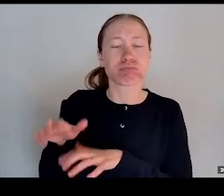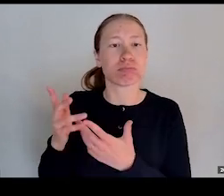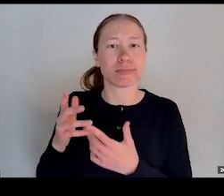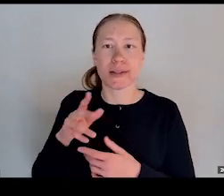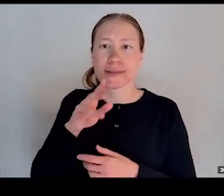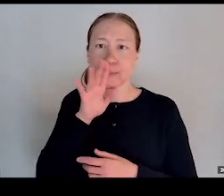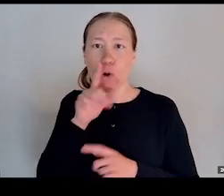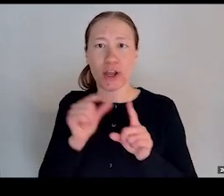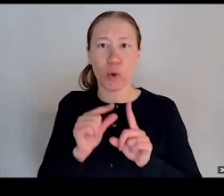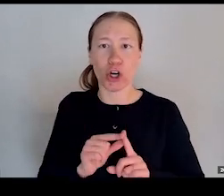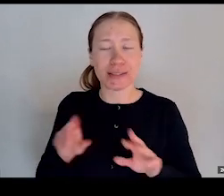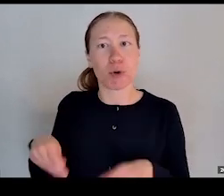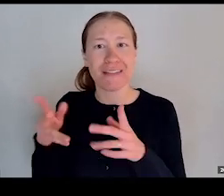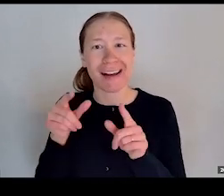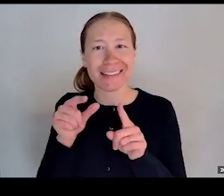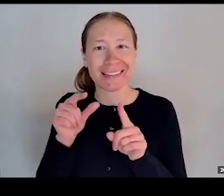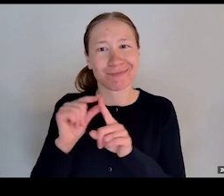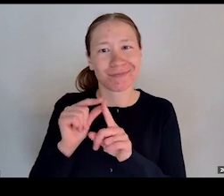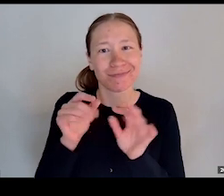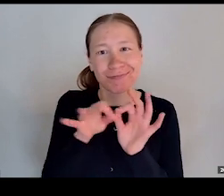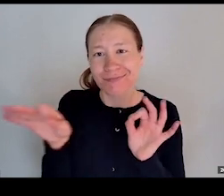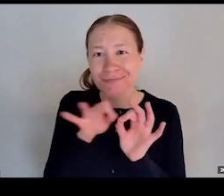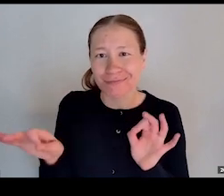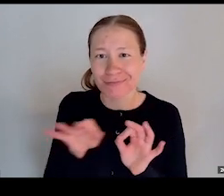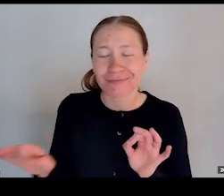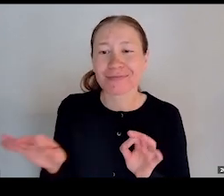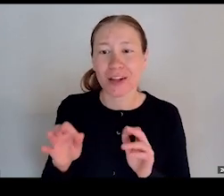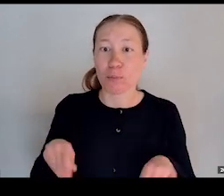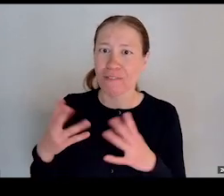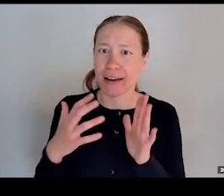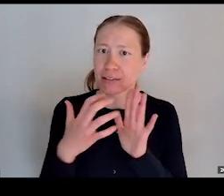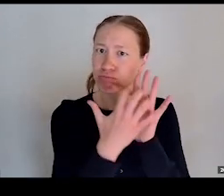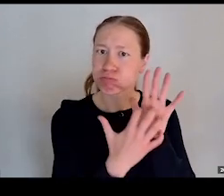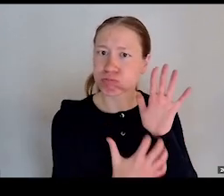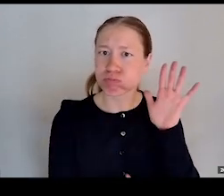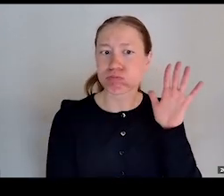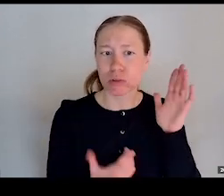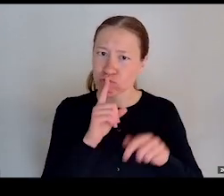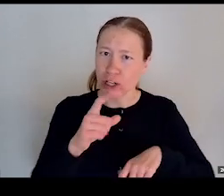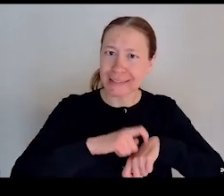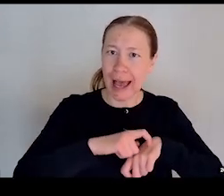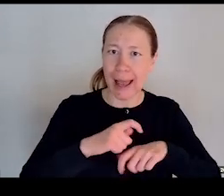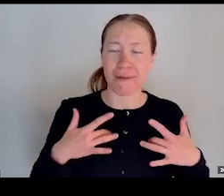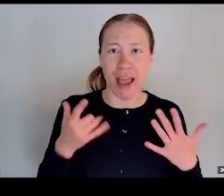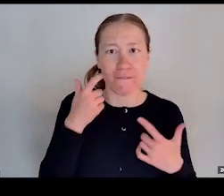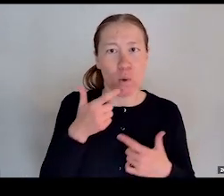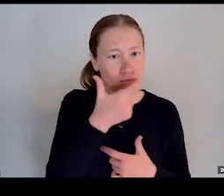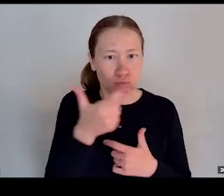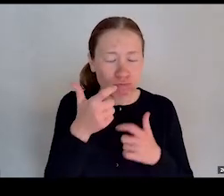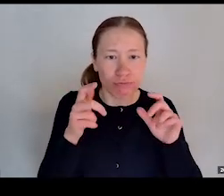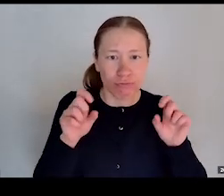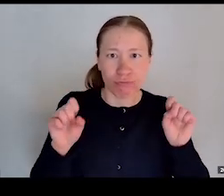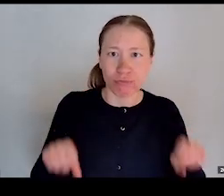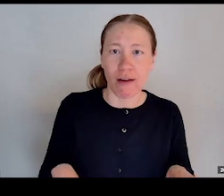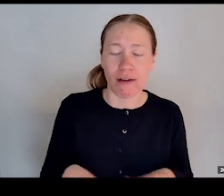text. CART provides a full text and transcription of the event in real time for viewers. If you're interested in learning